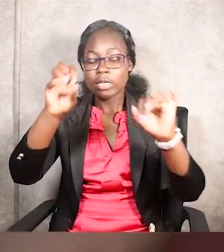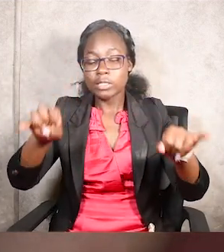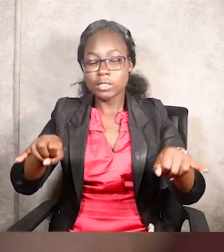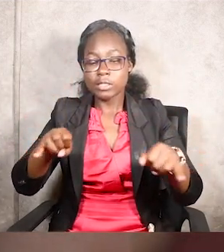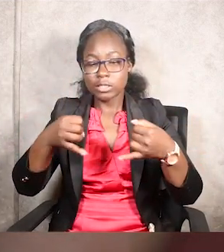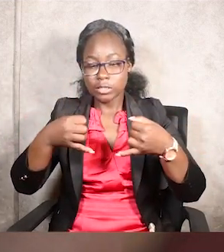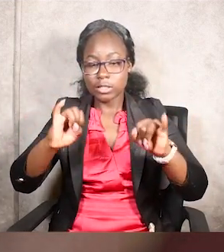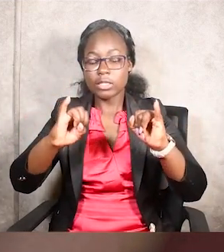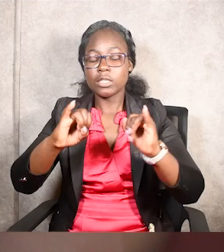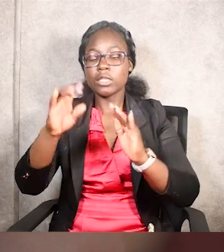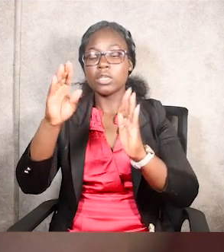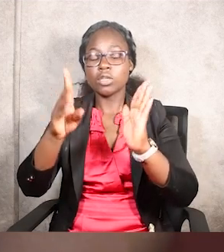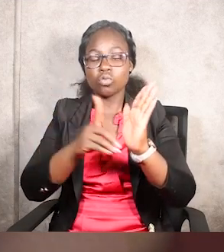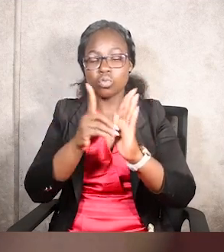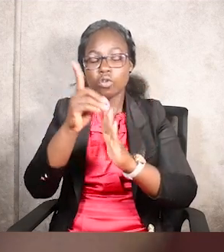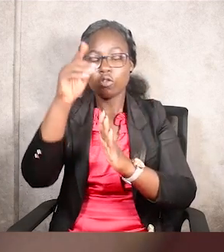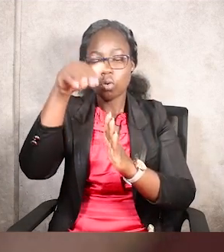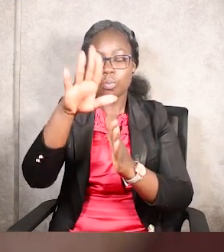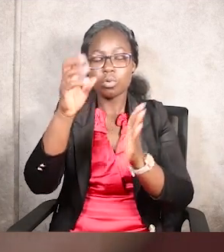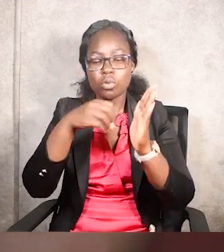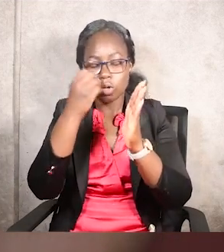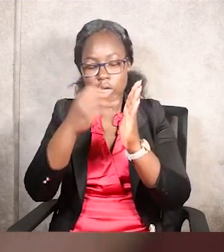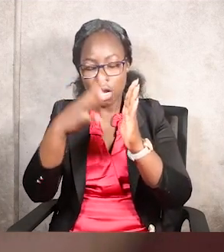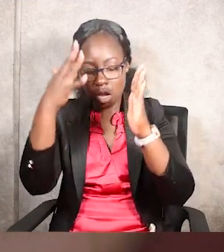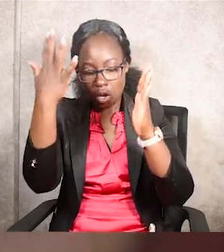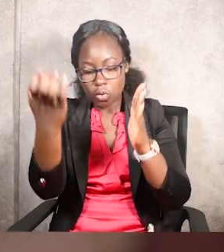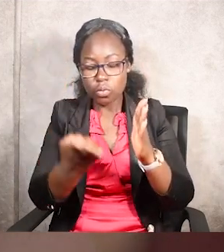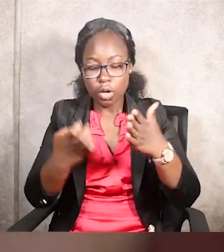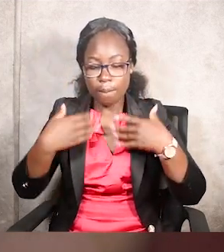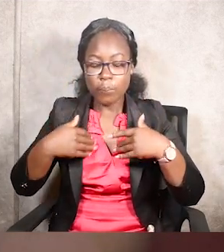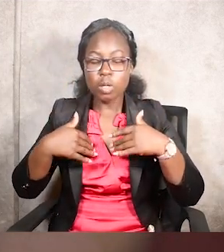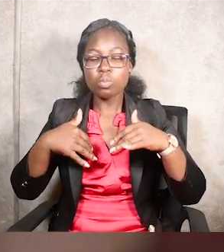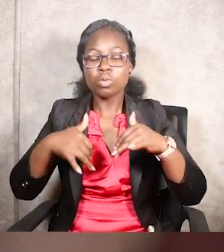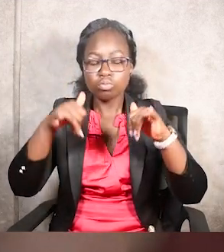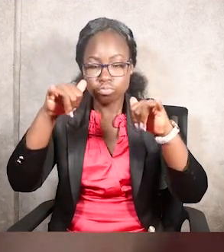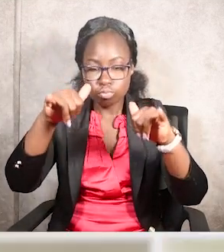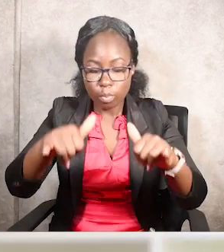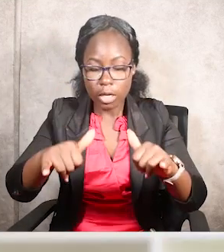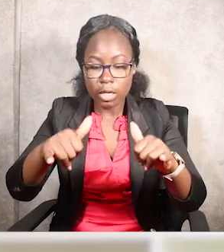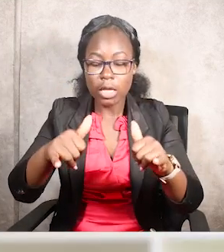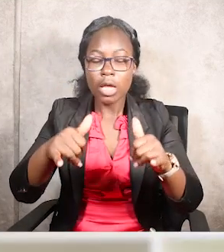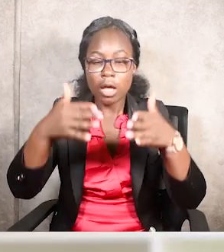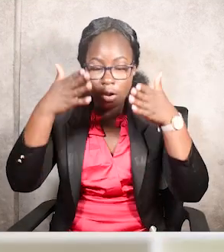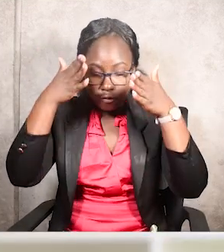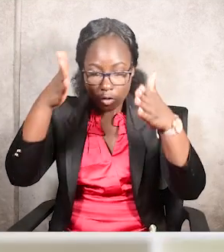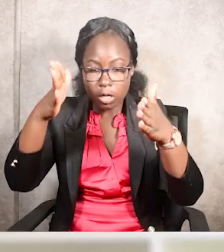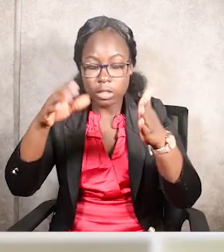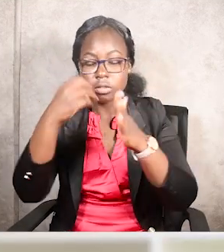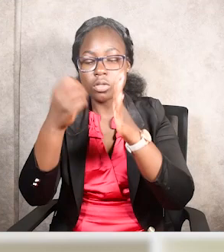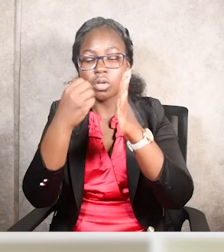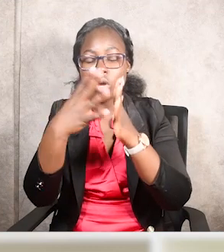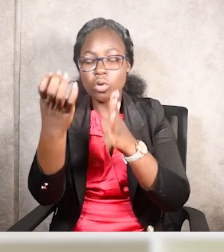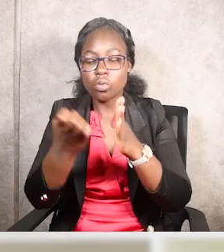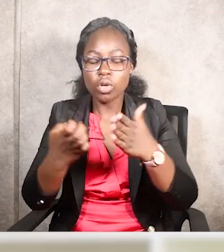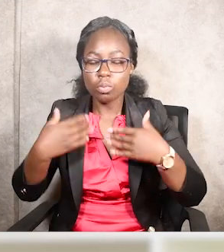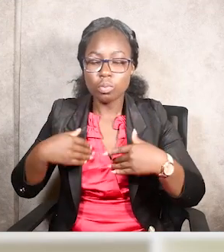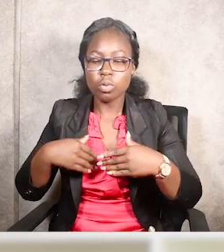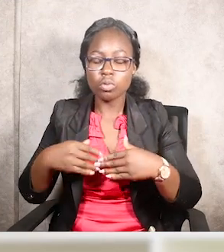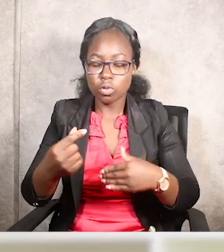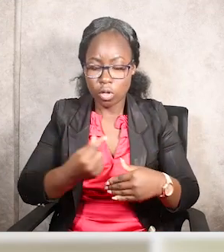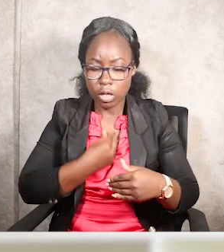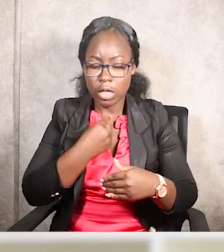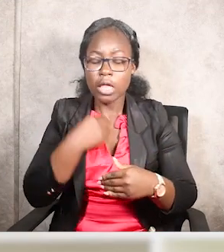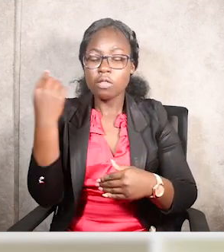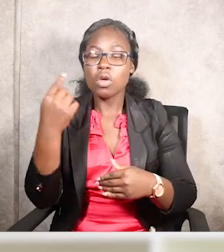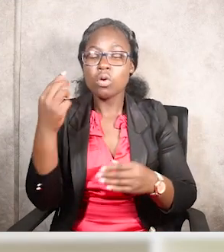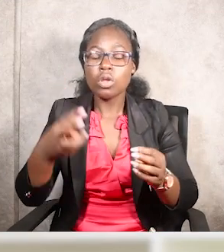build your brand. You want people to stay loyal to your brand. You want people to visit you. And the only way you